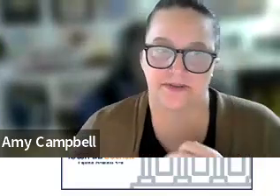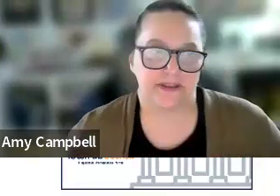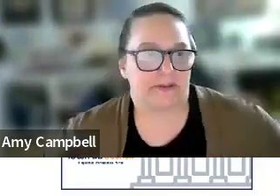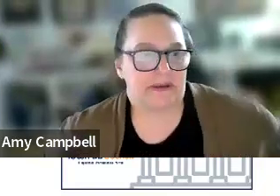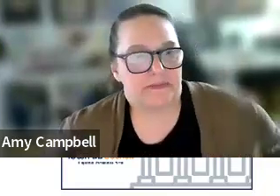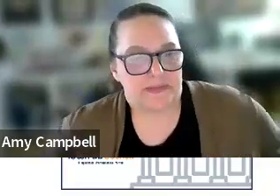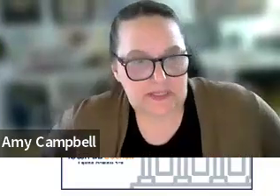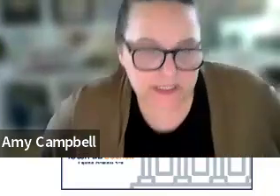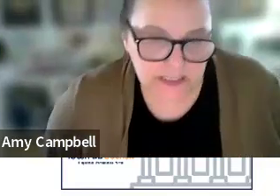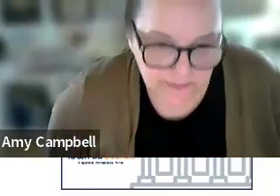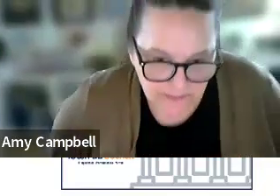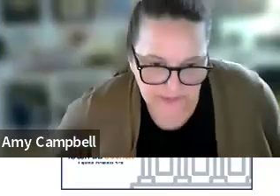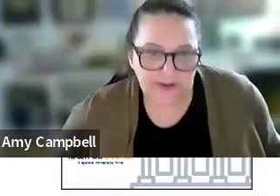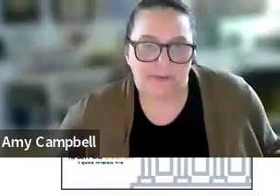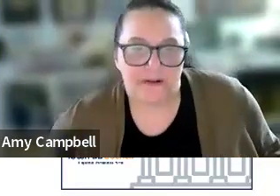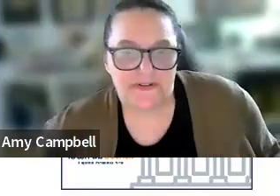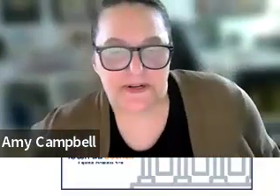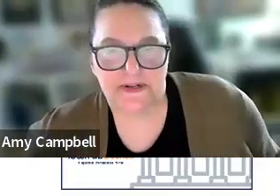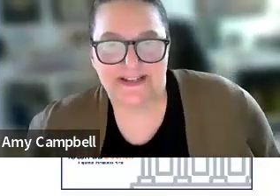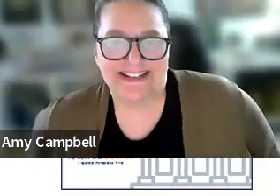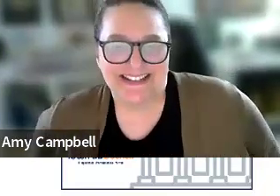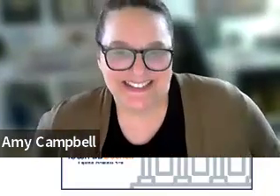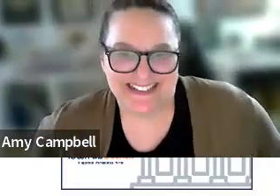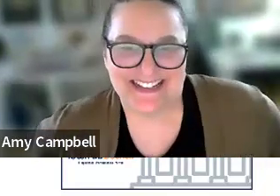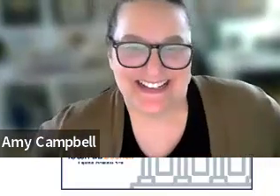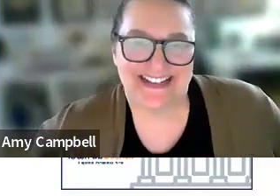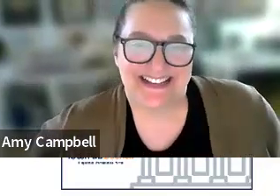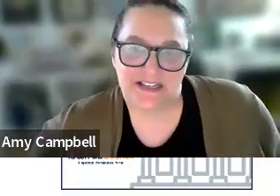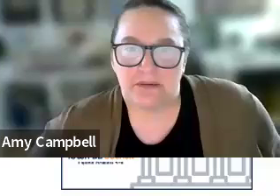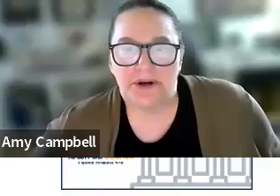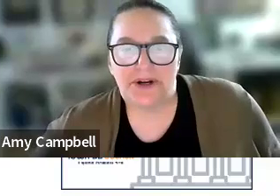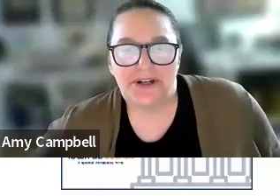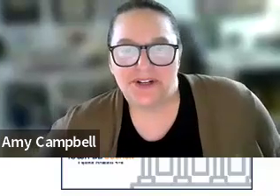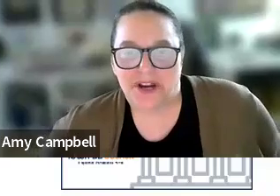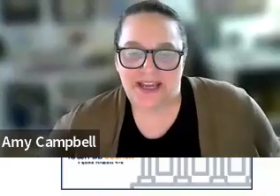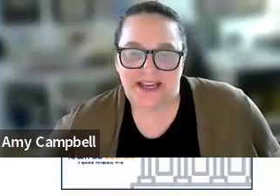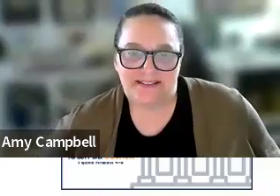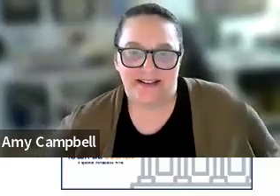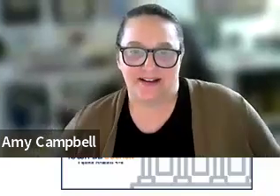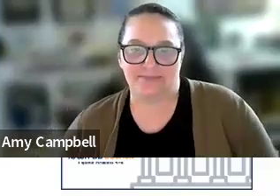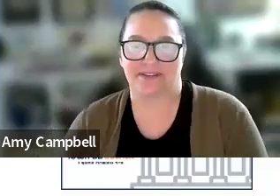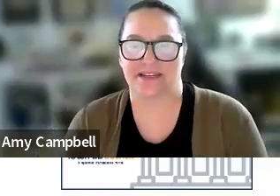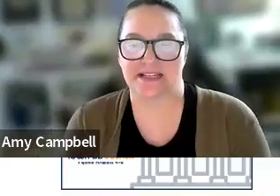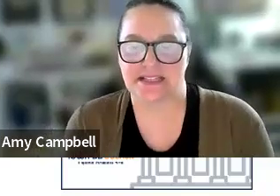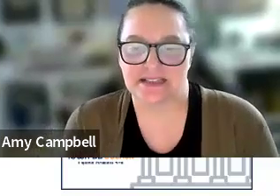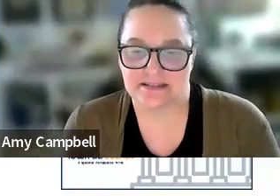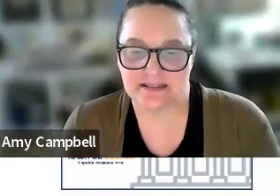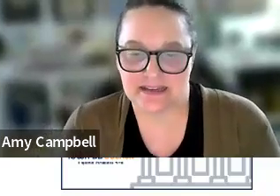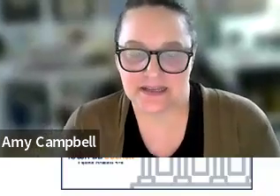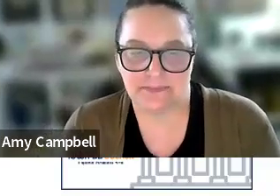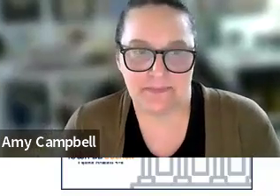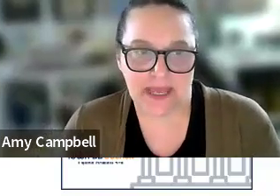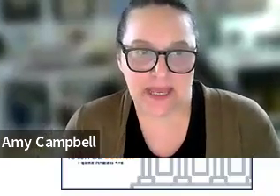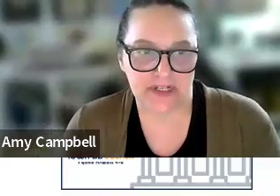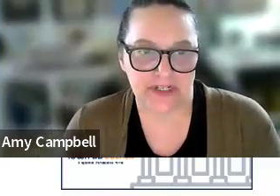I do think that becomes the list of people you go after in the summer to try to get this.